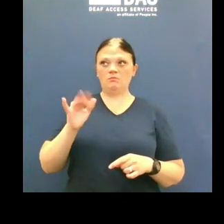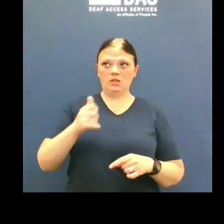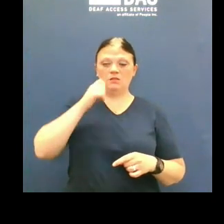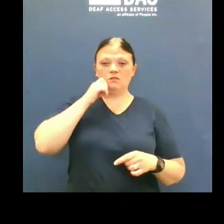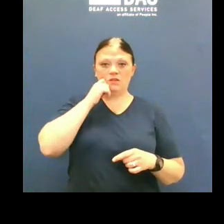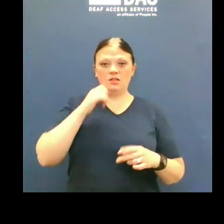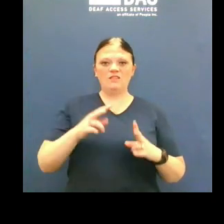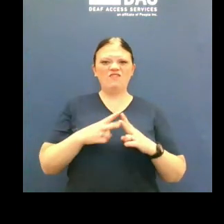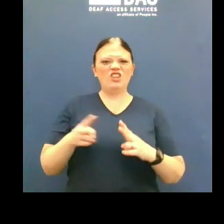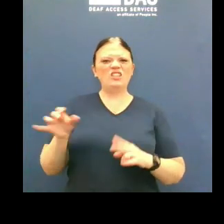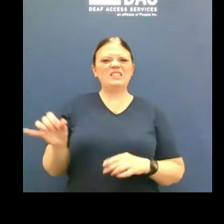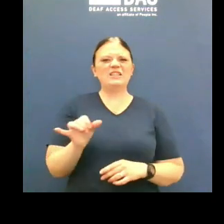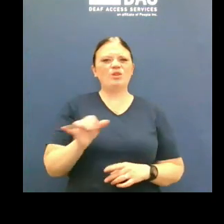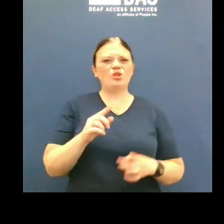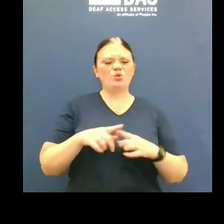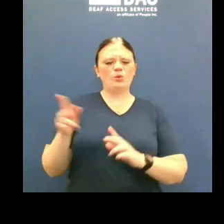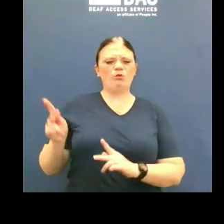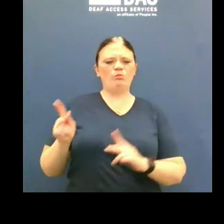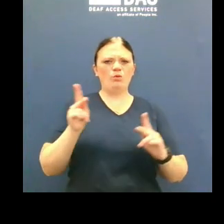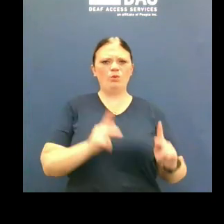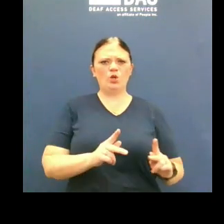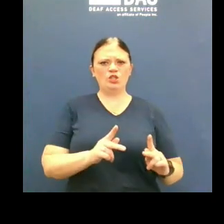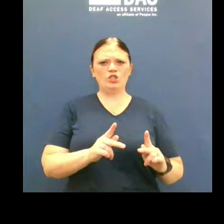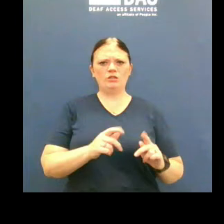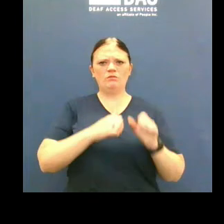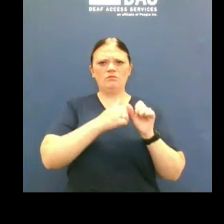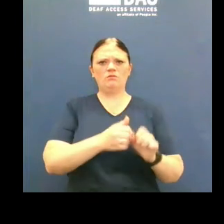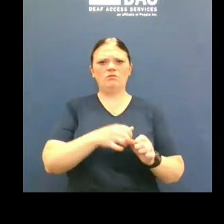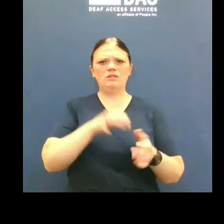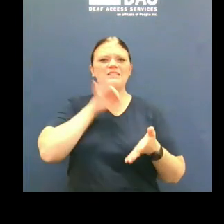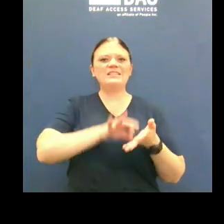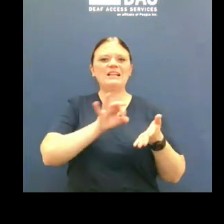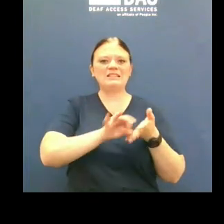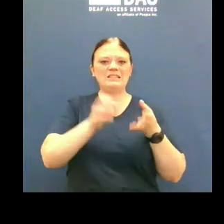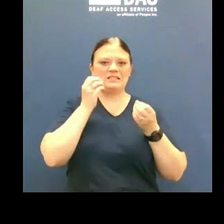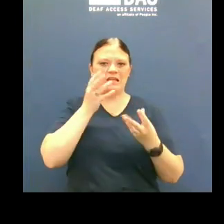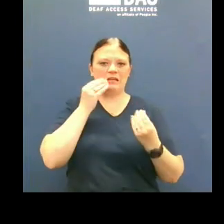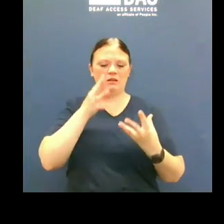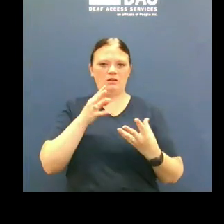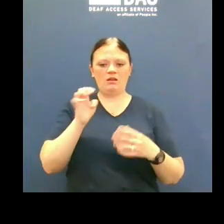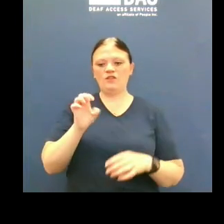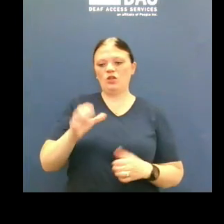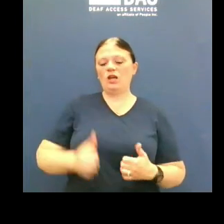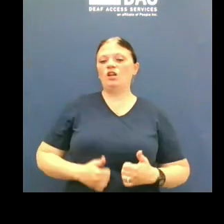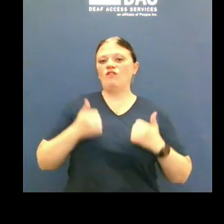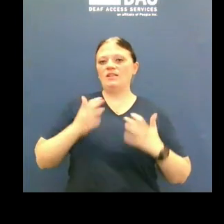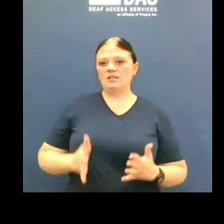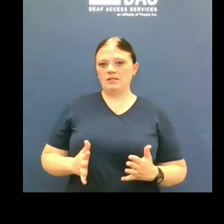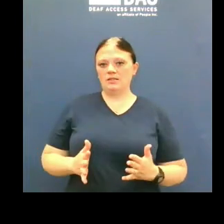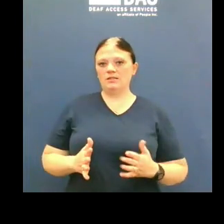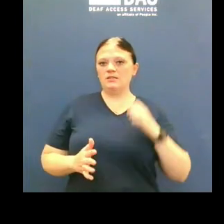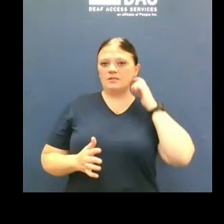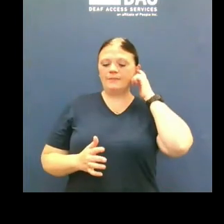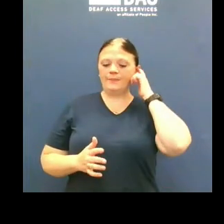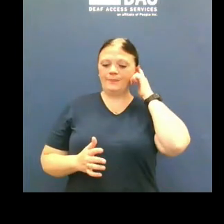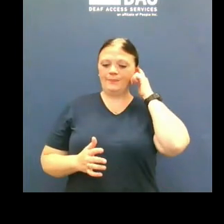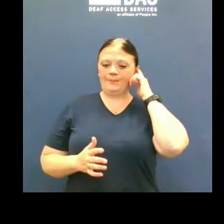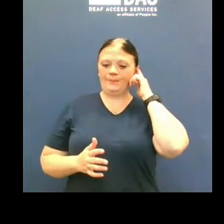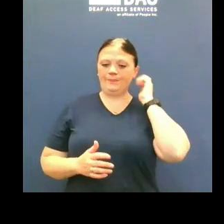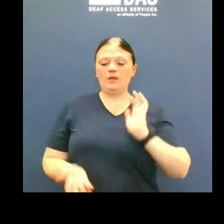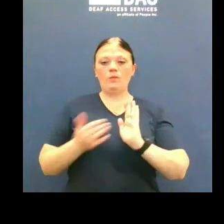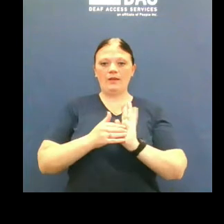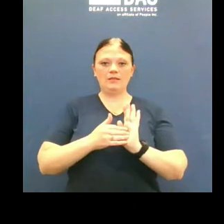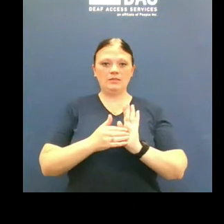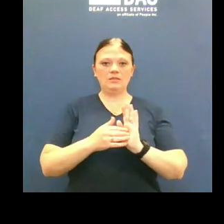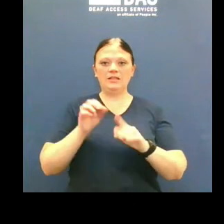is very similar to the proportion, according to our census data, of Erie County residents by race. So again,